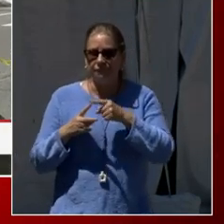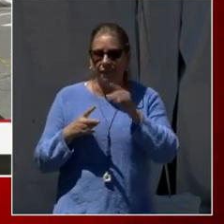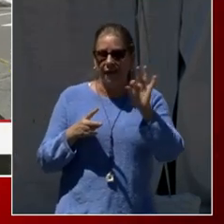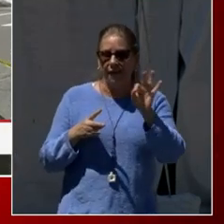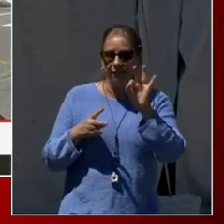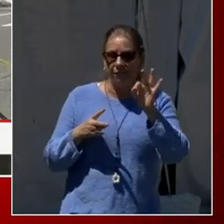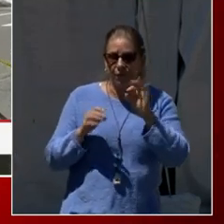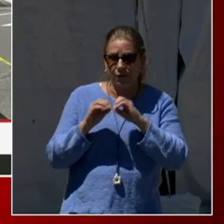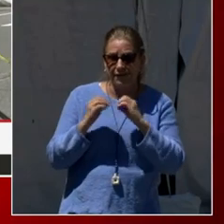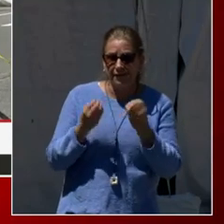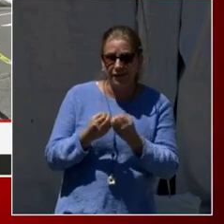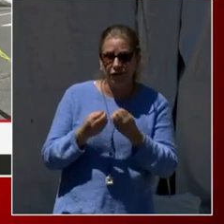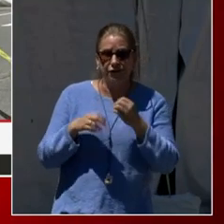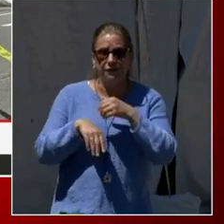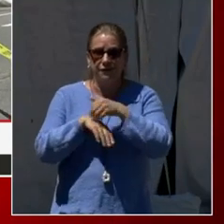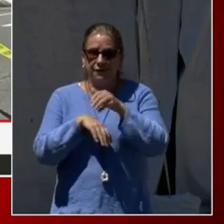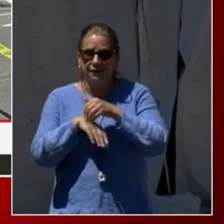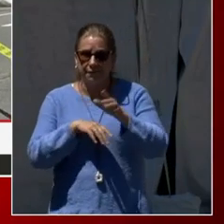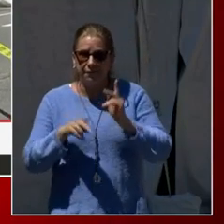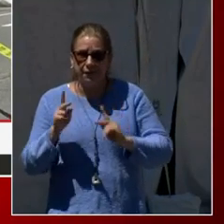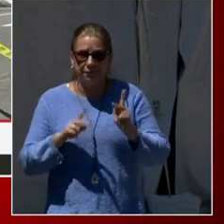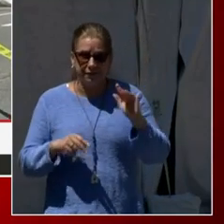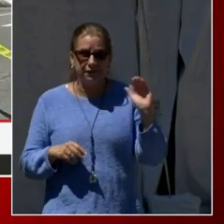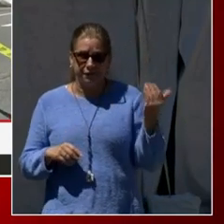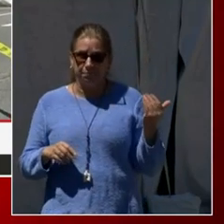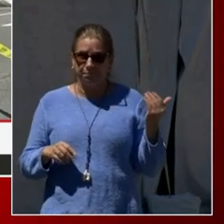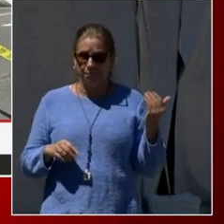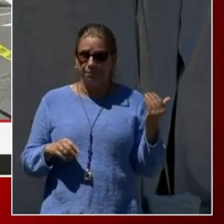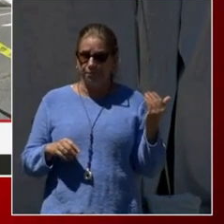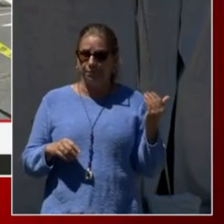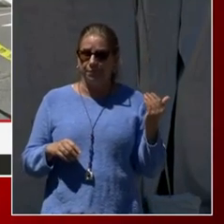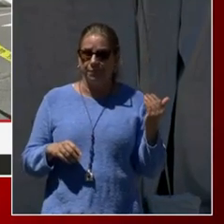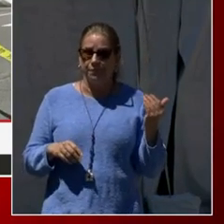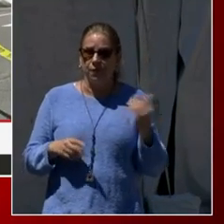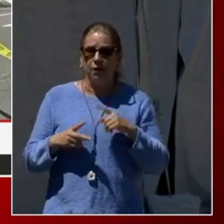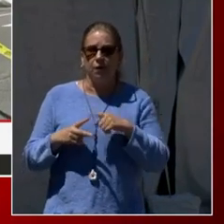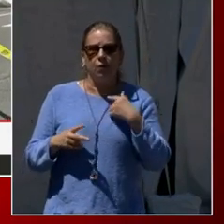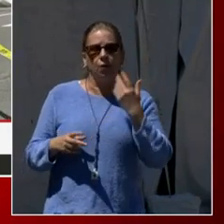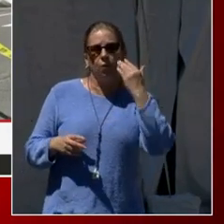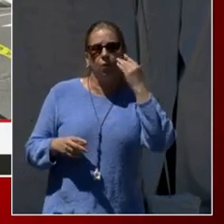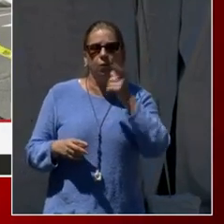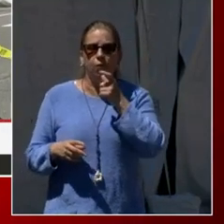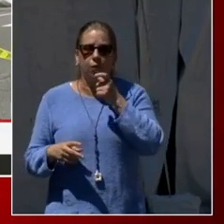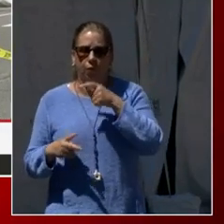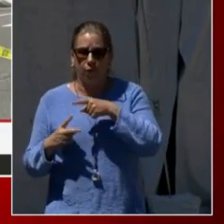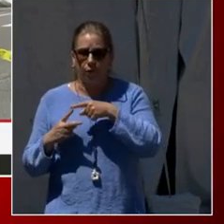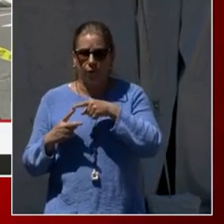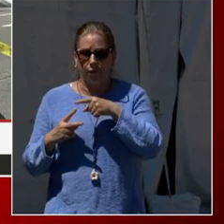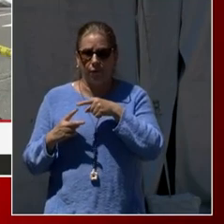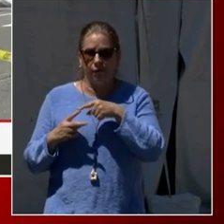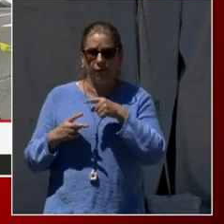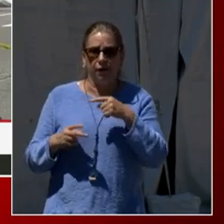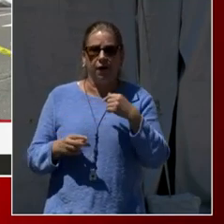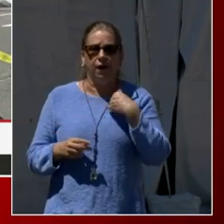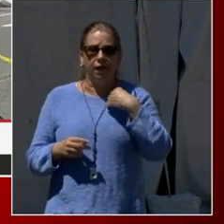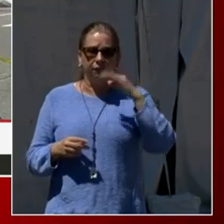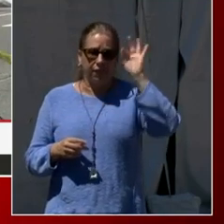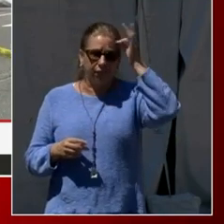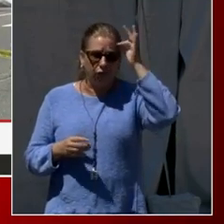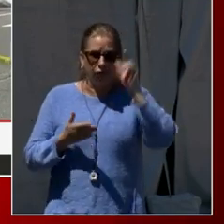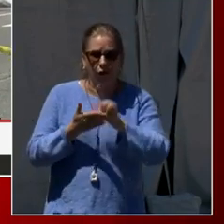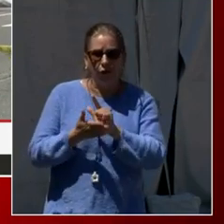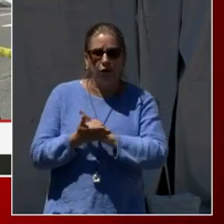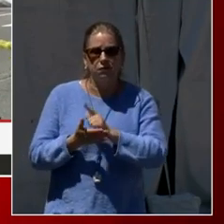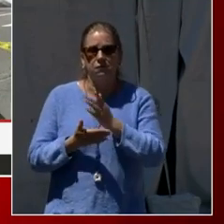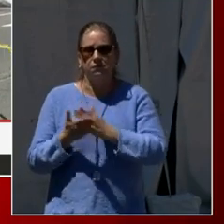it appeared to be, who was responsible for that. And there are statutes, there's federal statutes and local statutes that